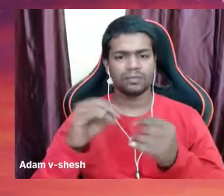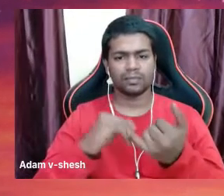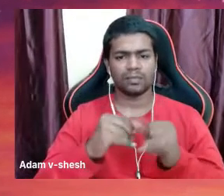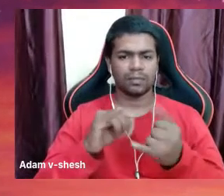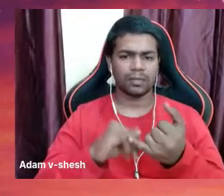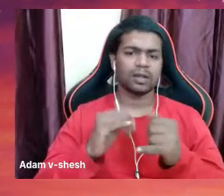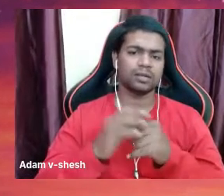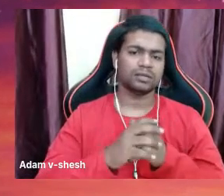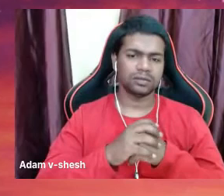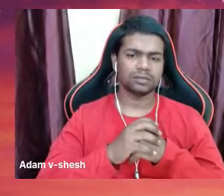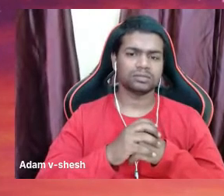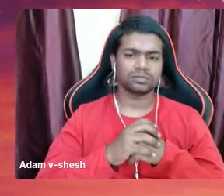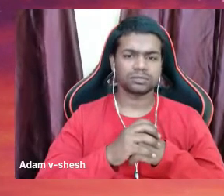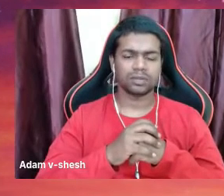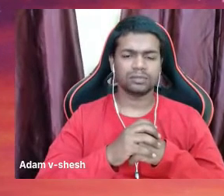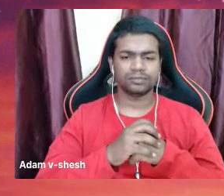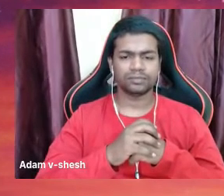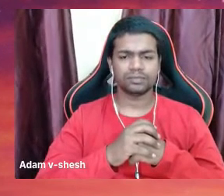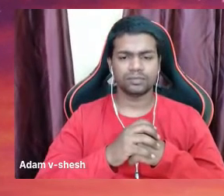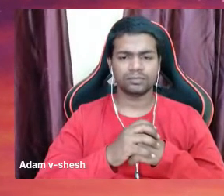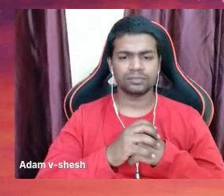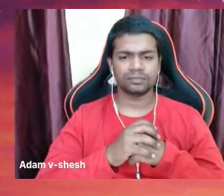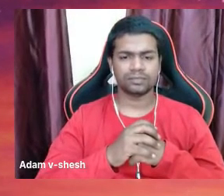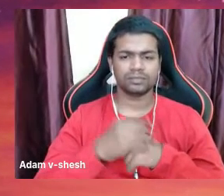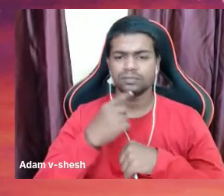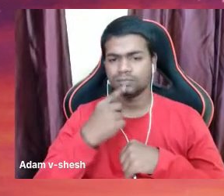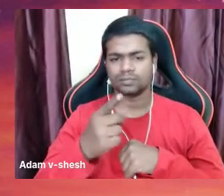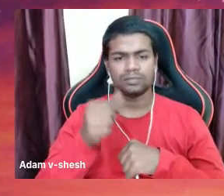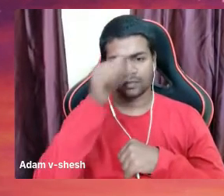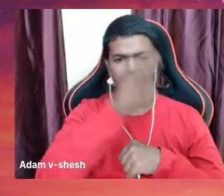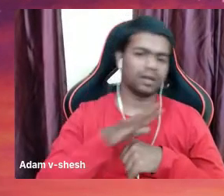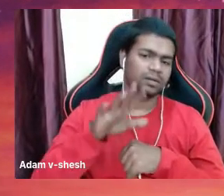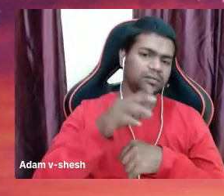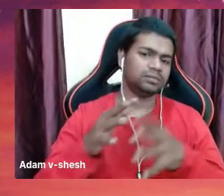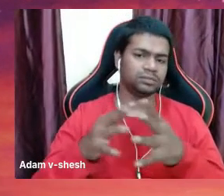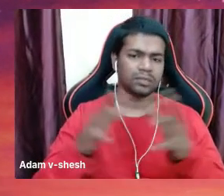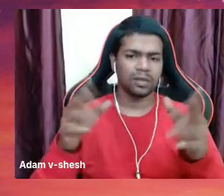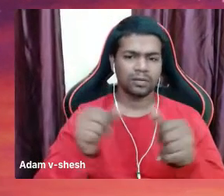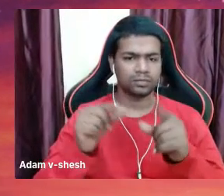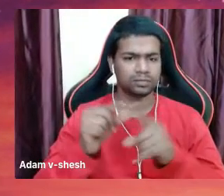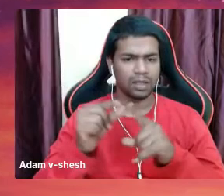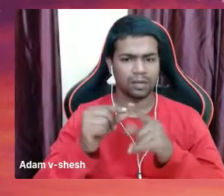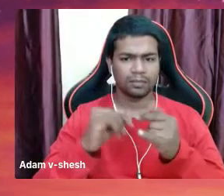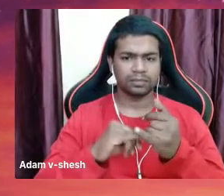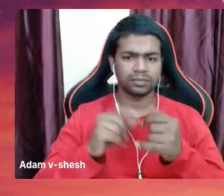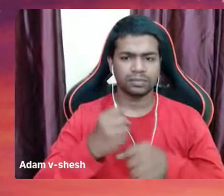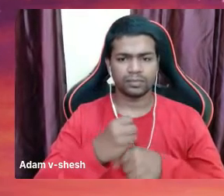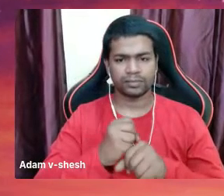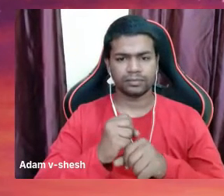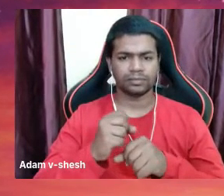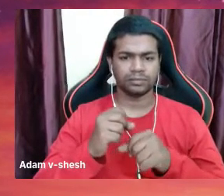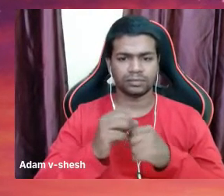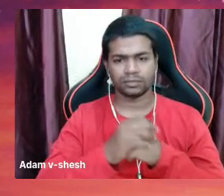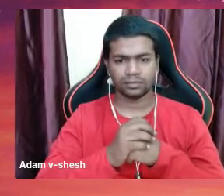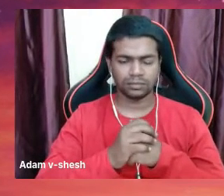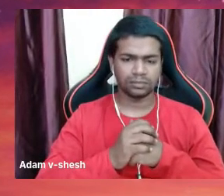often, but I think it applies broadly. He says that India has, of course, built a lot of apps now, right? That have gained a lot of traction,